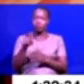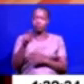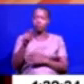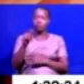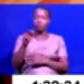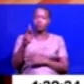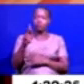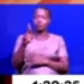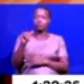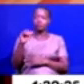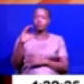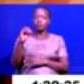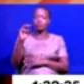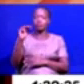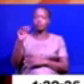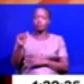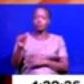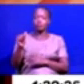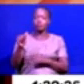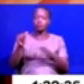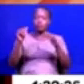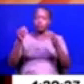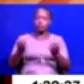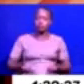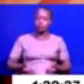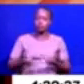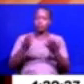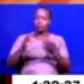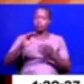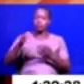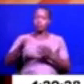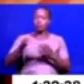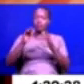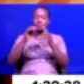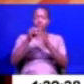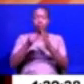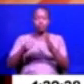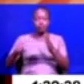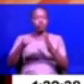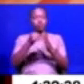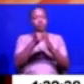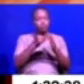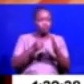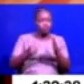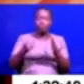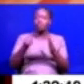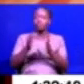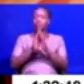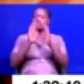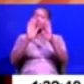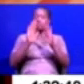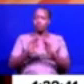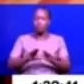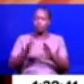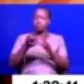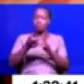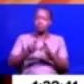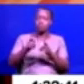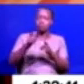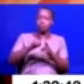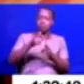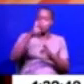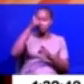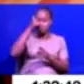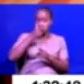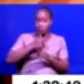Tiaty Baringo County. The campaign will include a door-to-door campaign amid rising statistics of increasing cases of